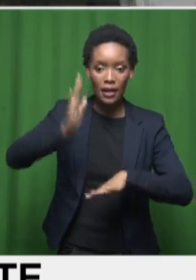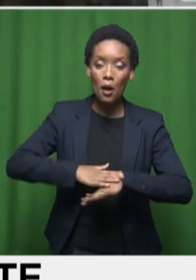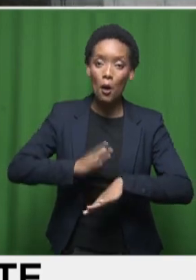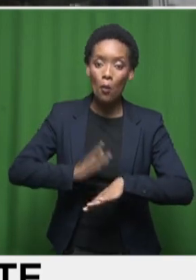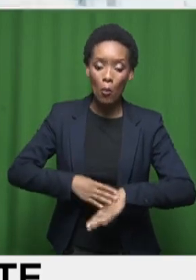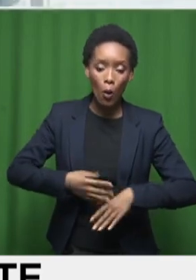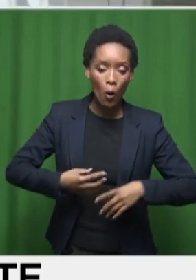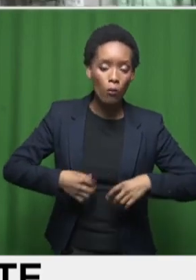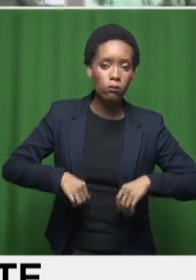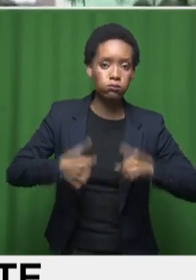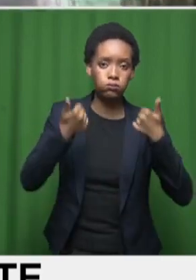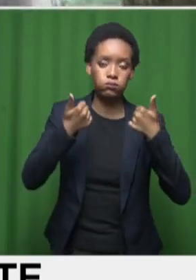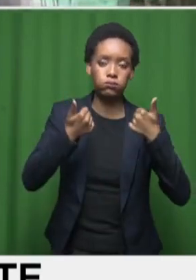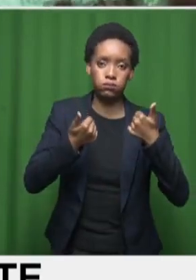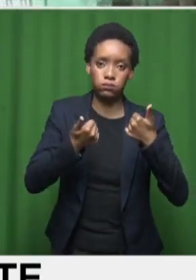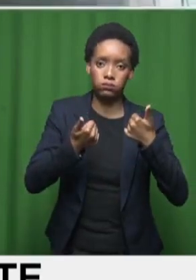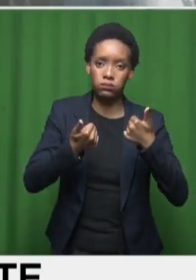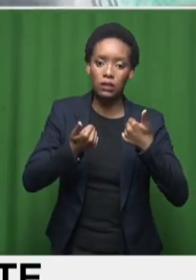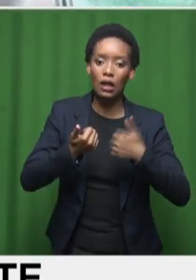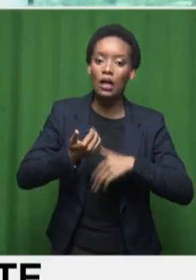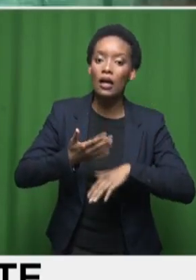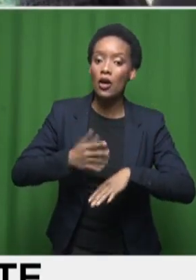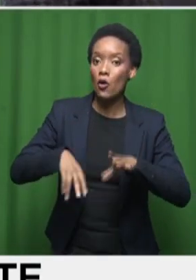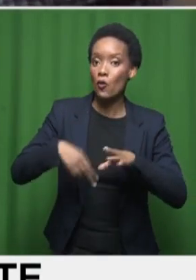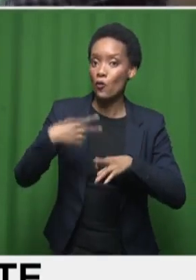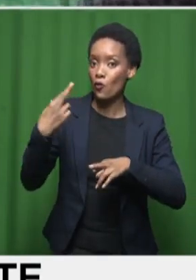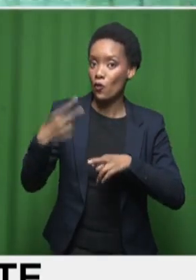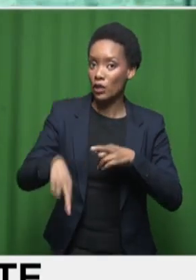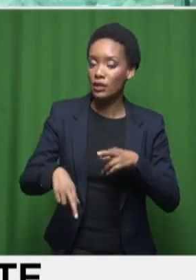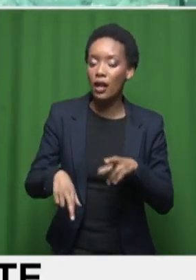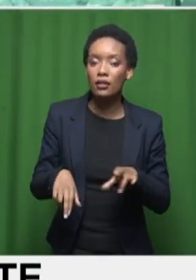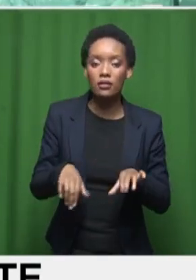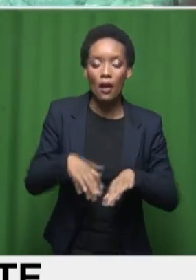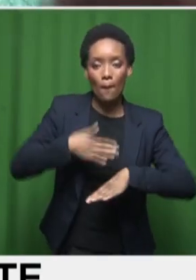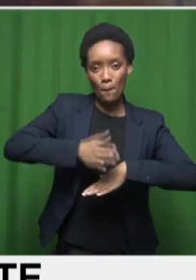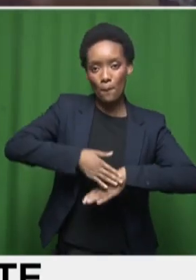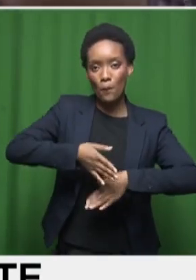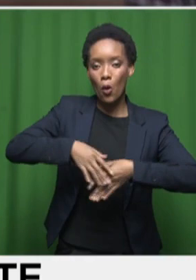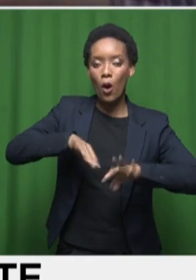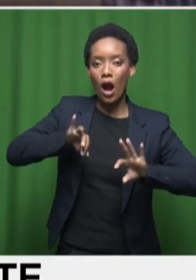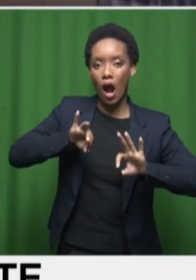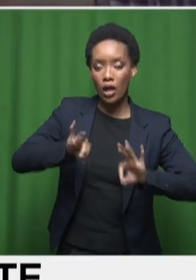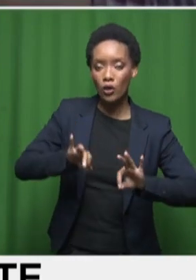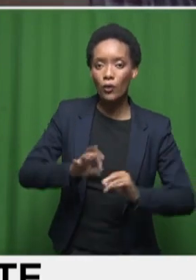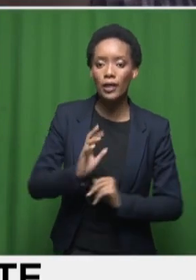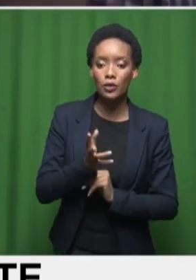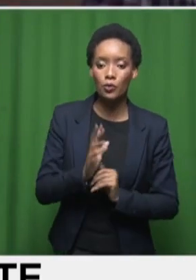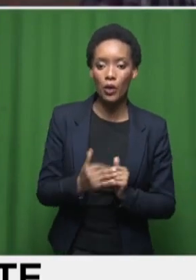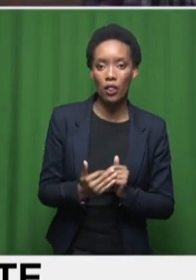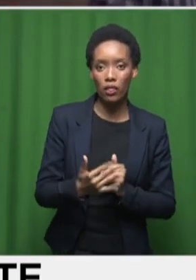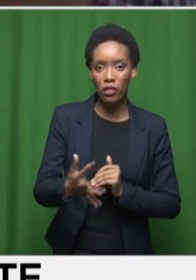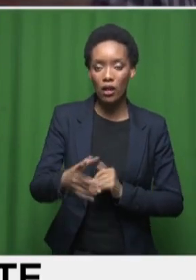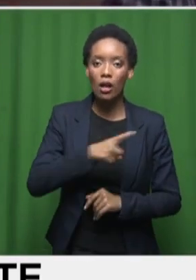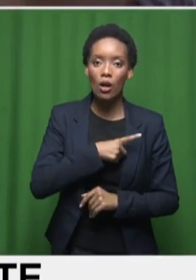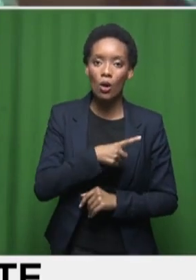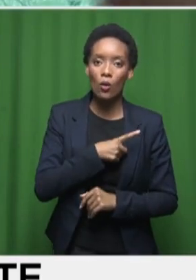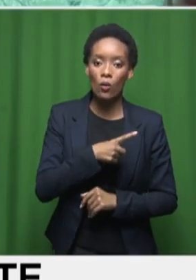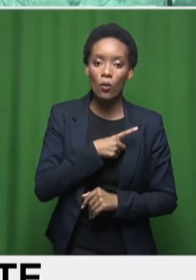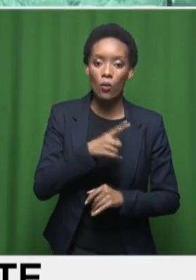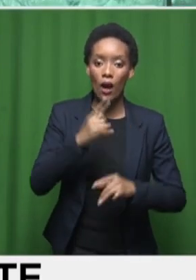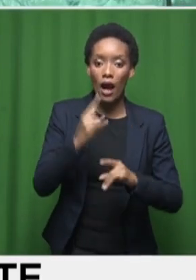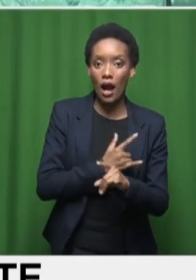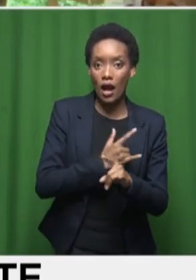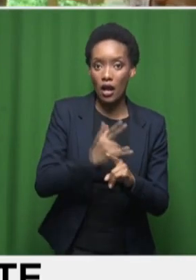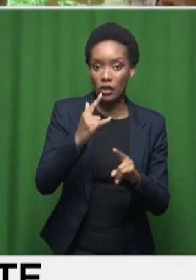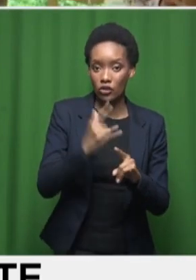efficient. Even the results would even be, more accurate going forward, because there's the ChatGPT 4, which is